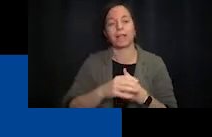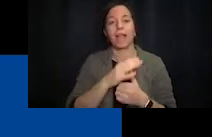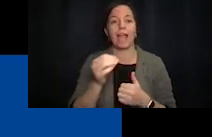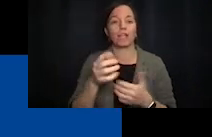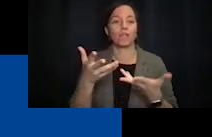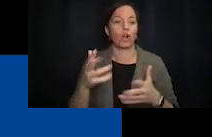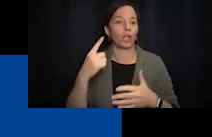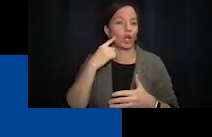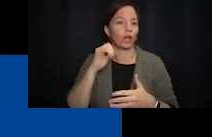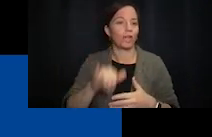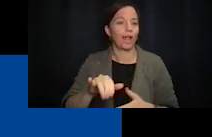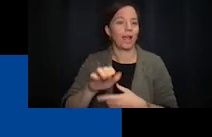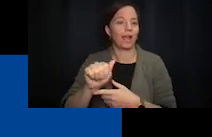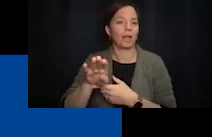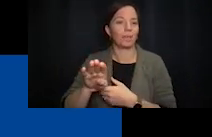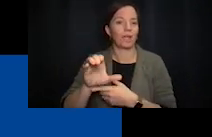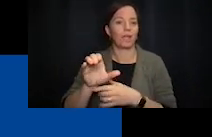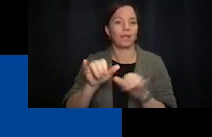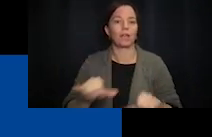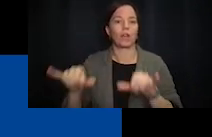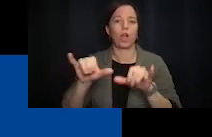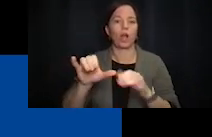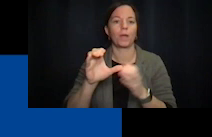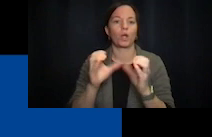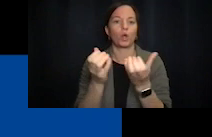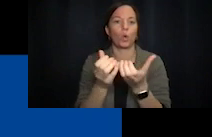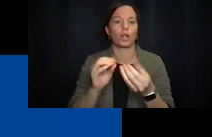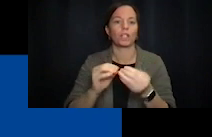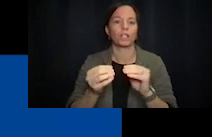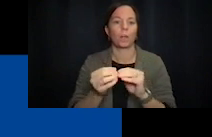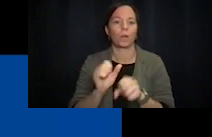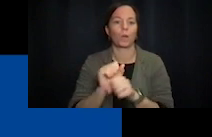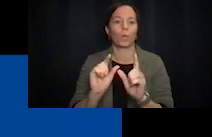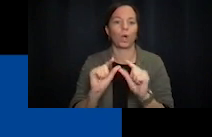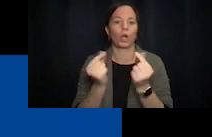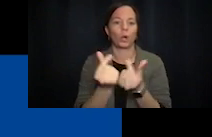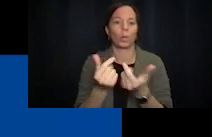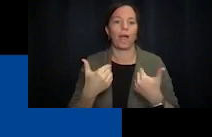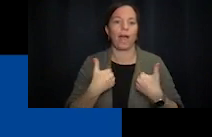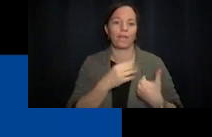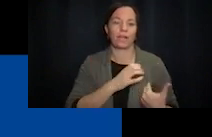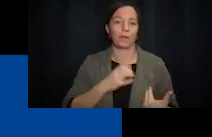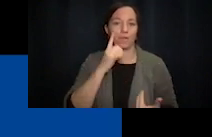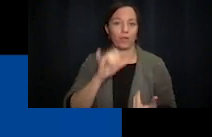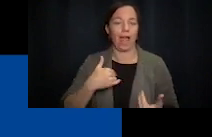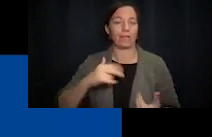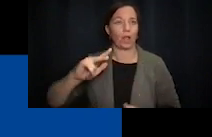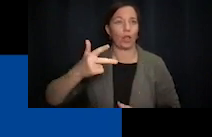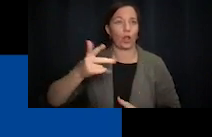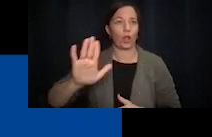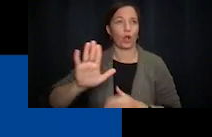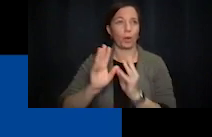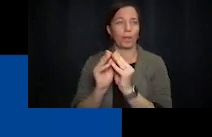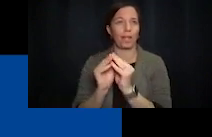Numbering Effort, AB 1111. There is a committee for that, or a work group. They are having their third meeting